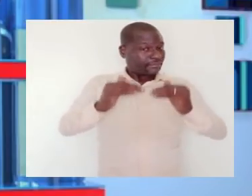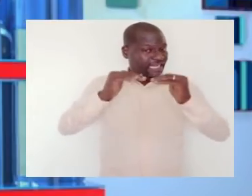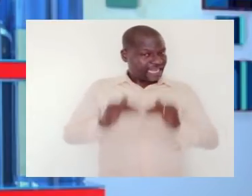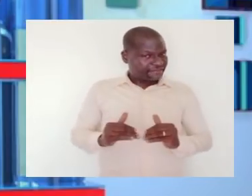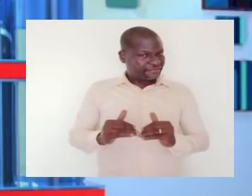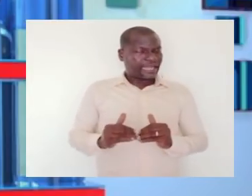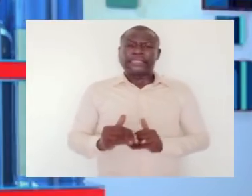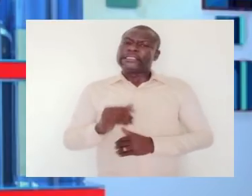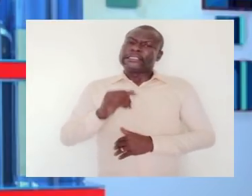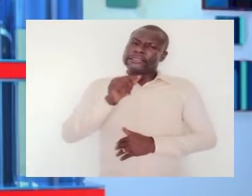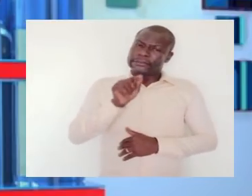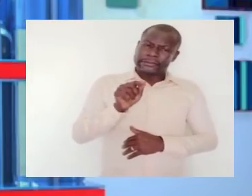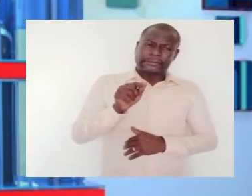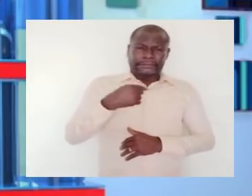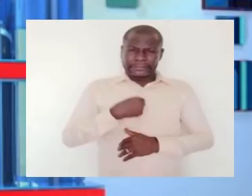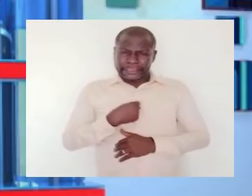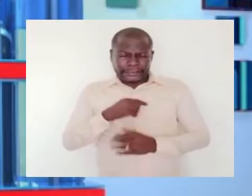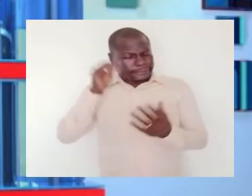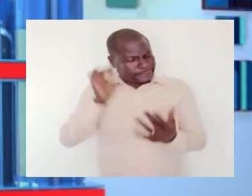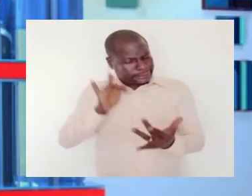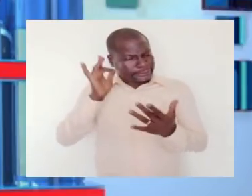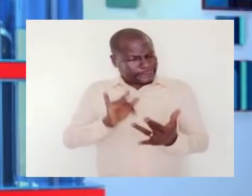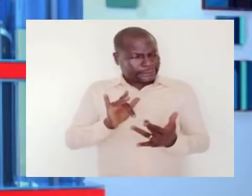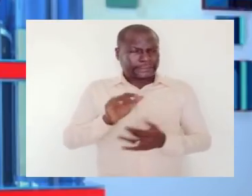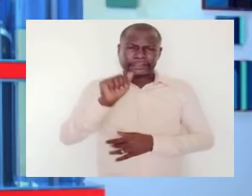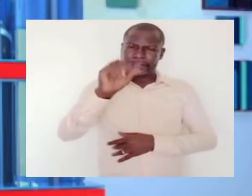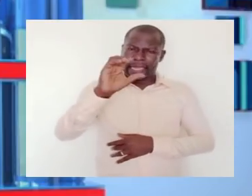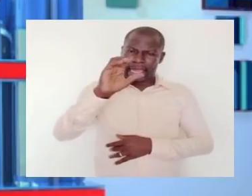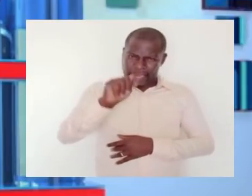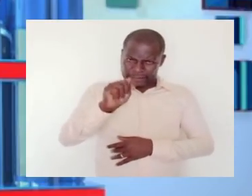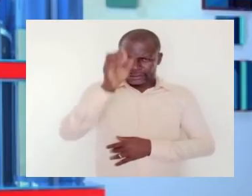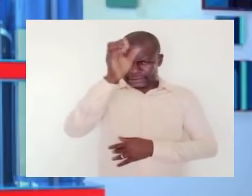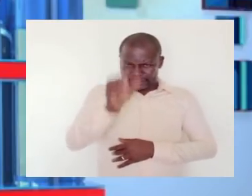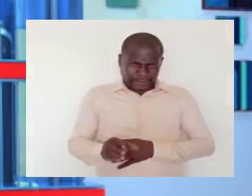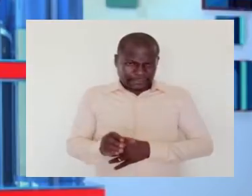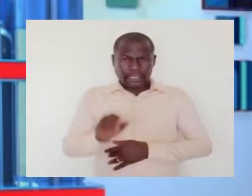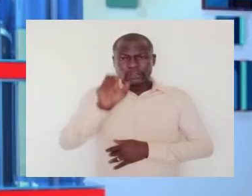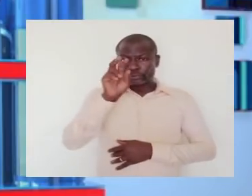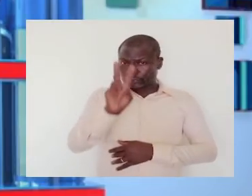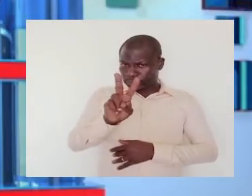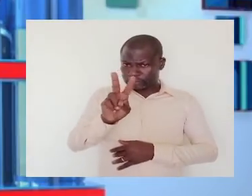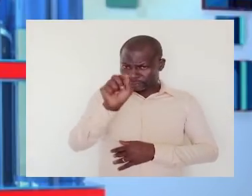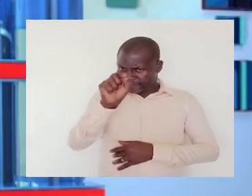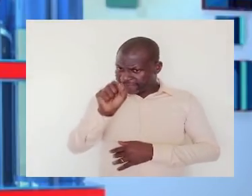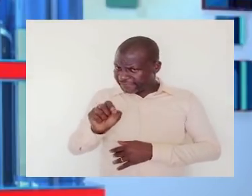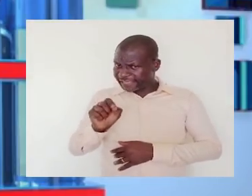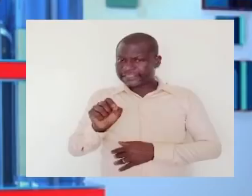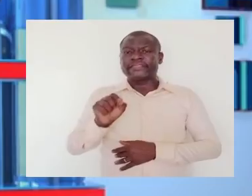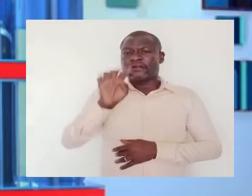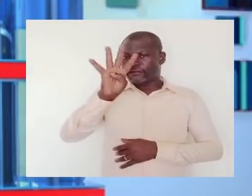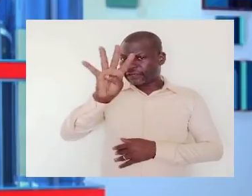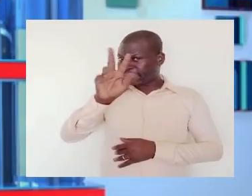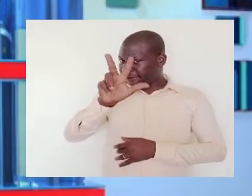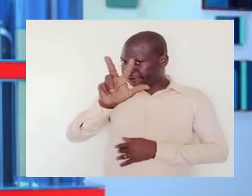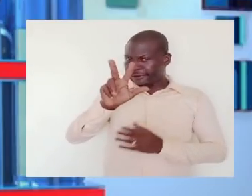no meneo ahwe asomafo onyuma etimienu no enchemu a eye aduanan miensa Acts chapter